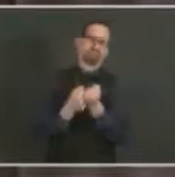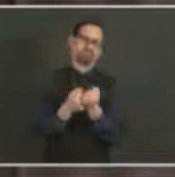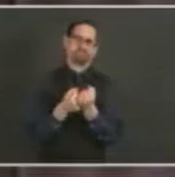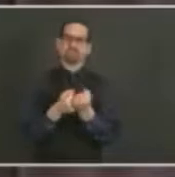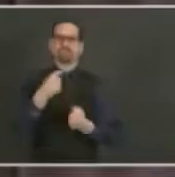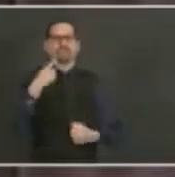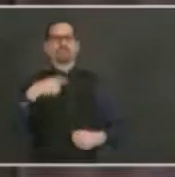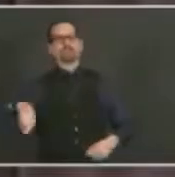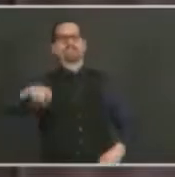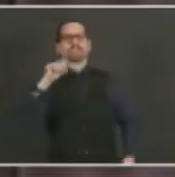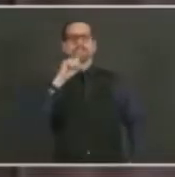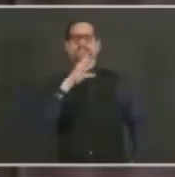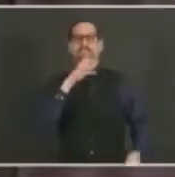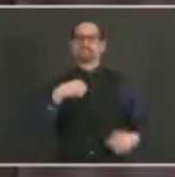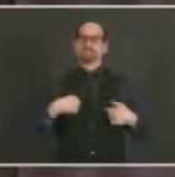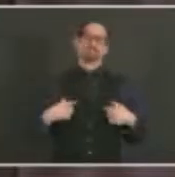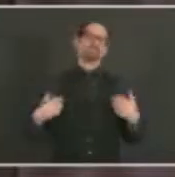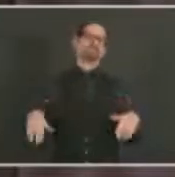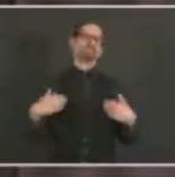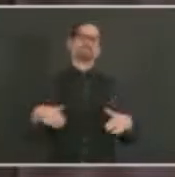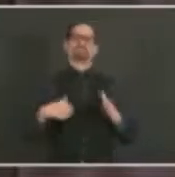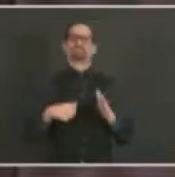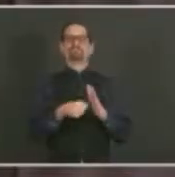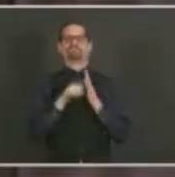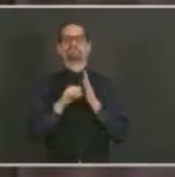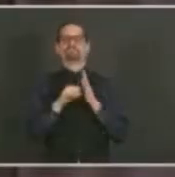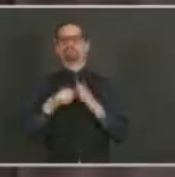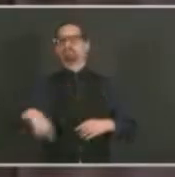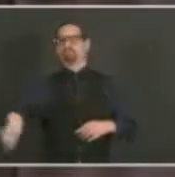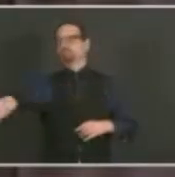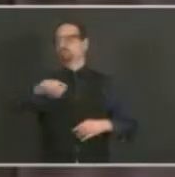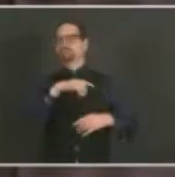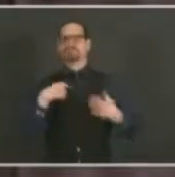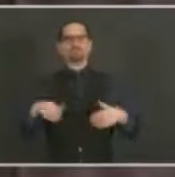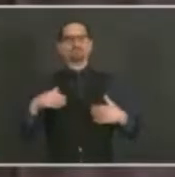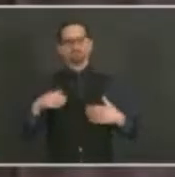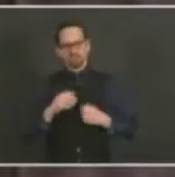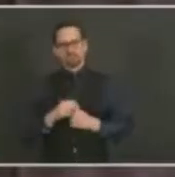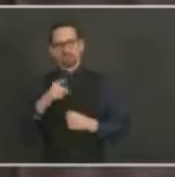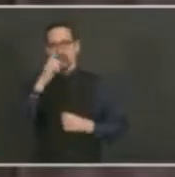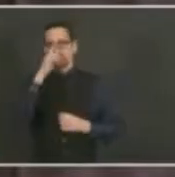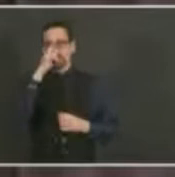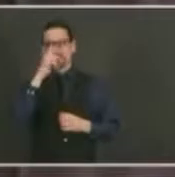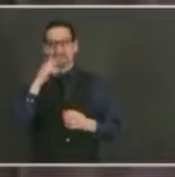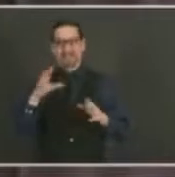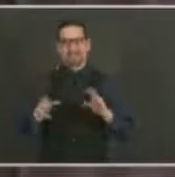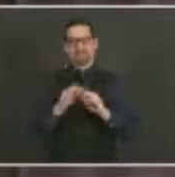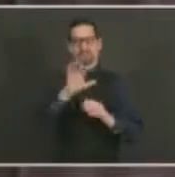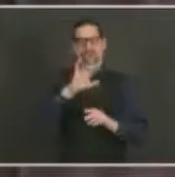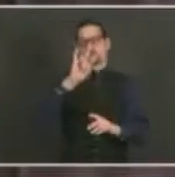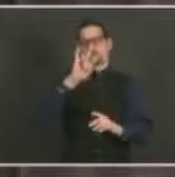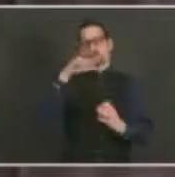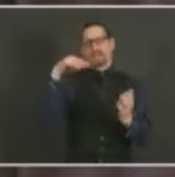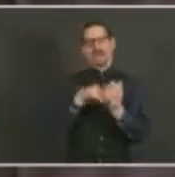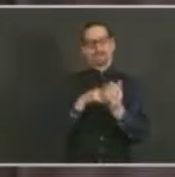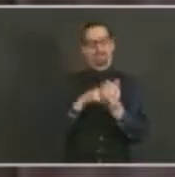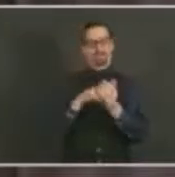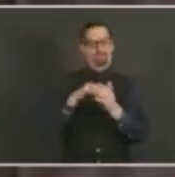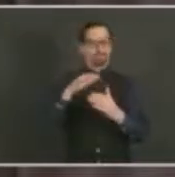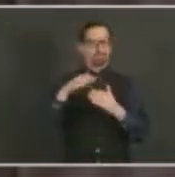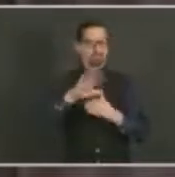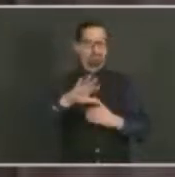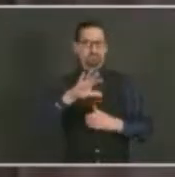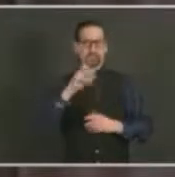confident that the additional 7,000 plus that we will be pushing through cities and towns are going to get to every senior in their